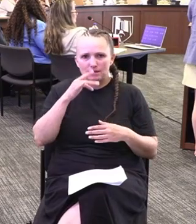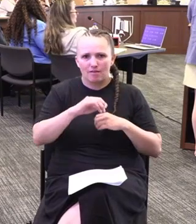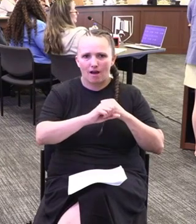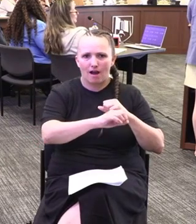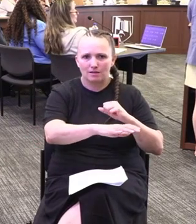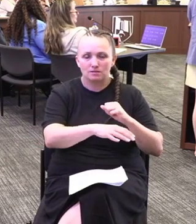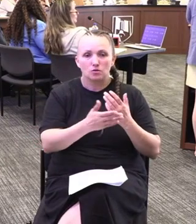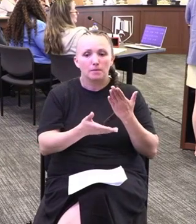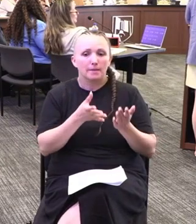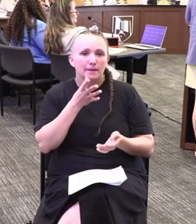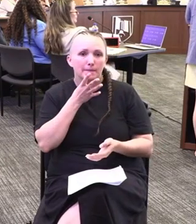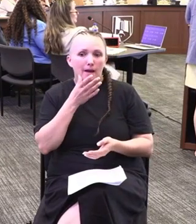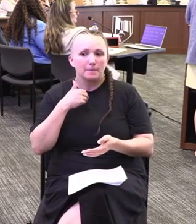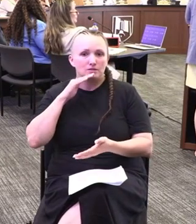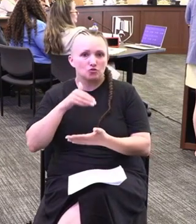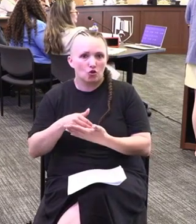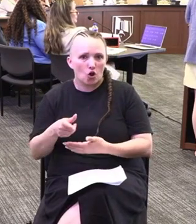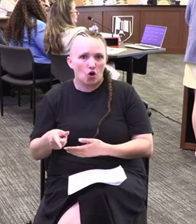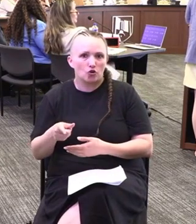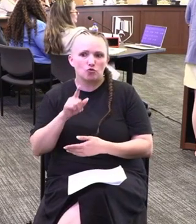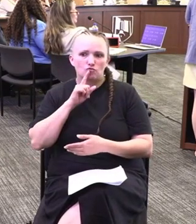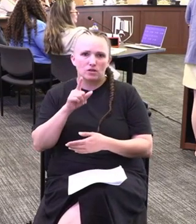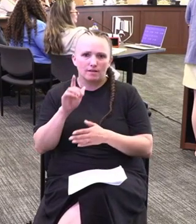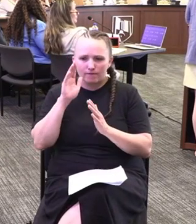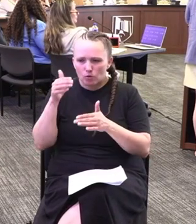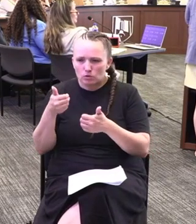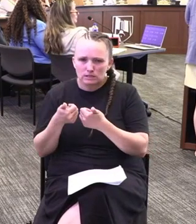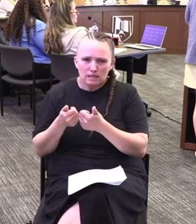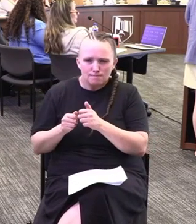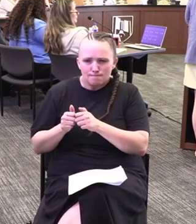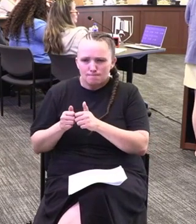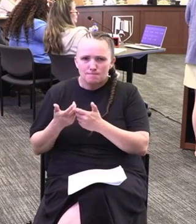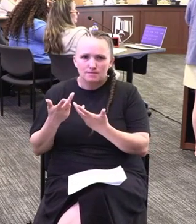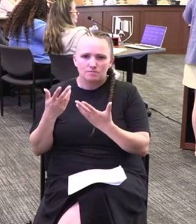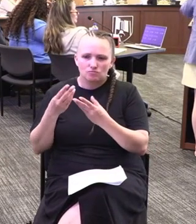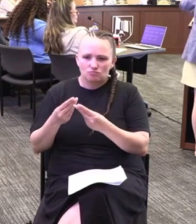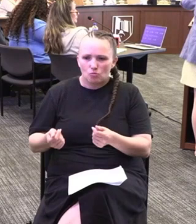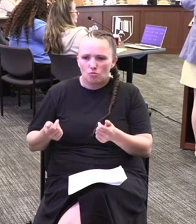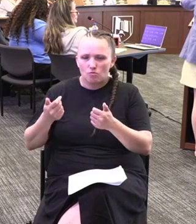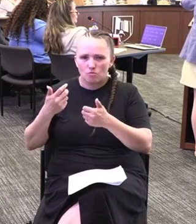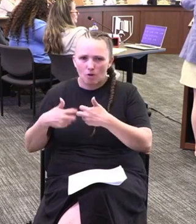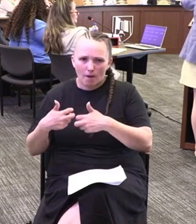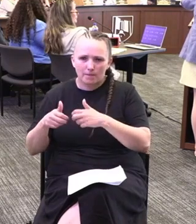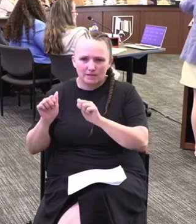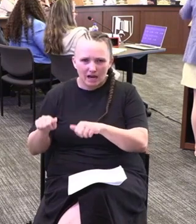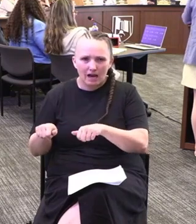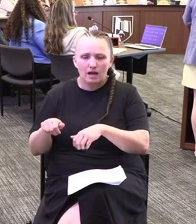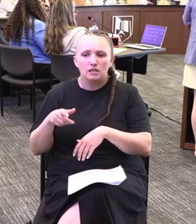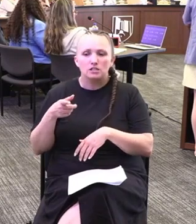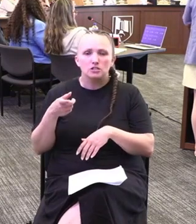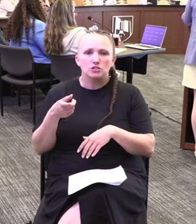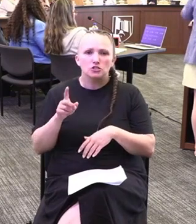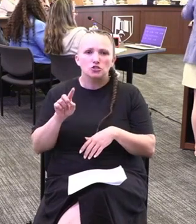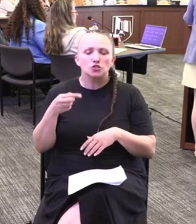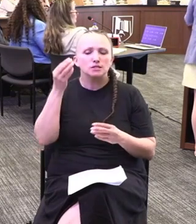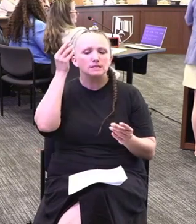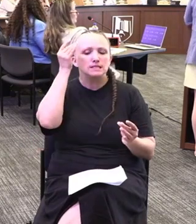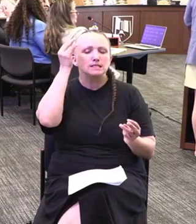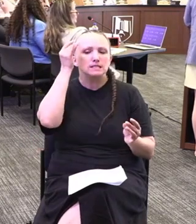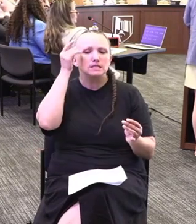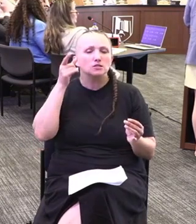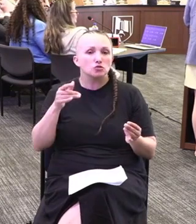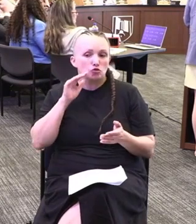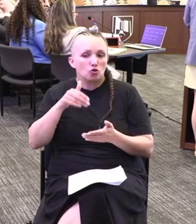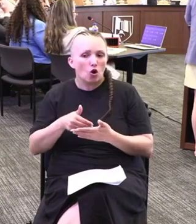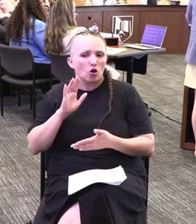a mom that's got a daughter who's really into gaming right now or really into solving problems, and she just tucks that away. Her daughter goes to